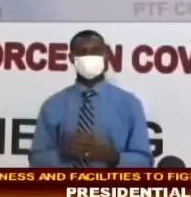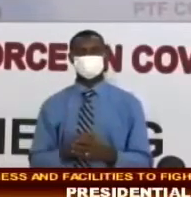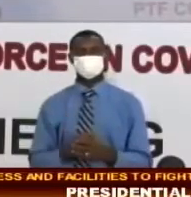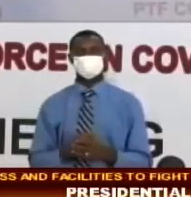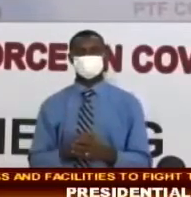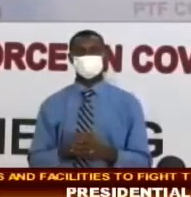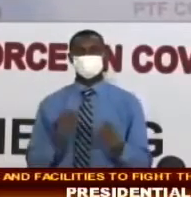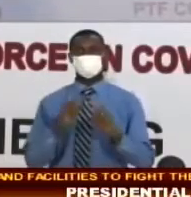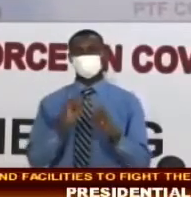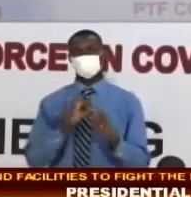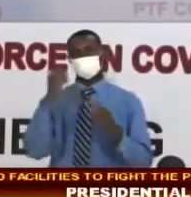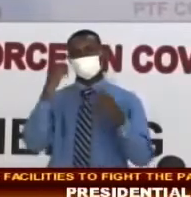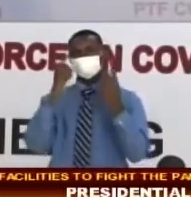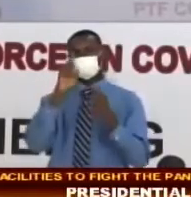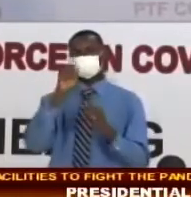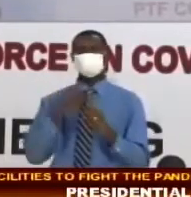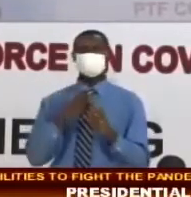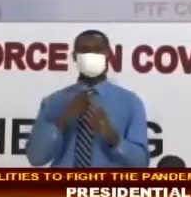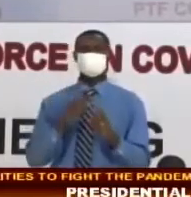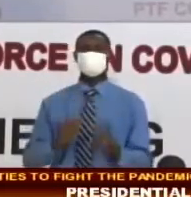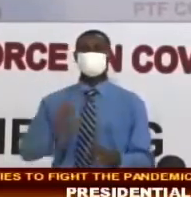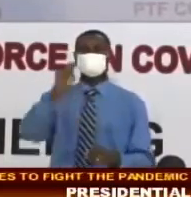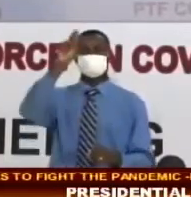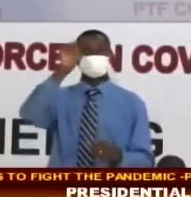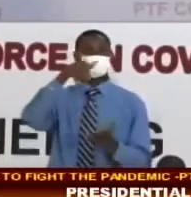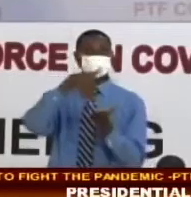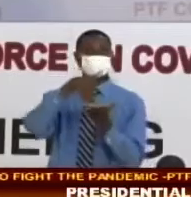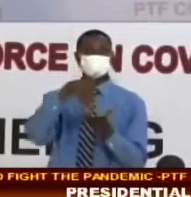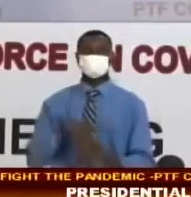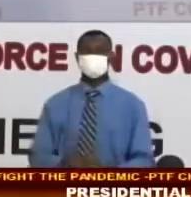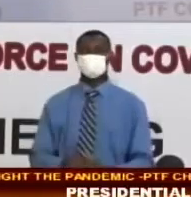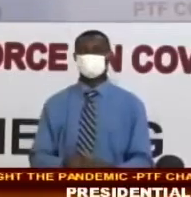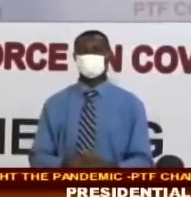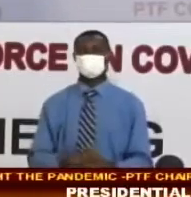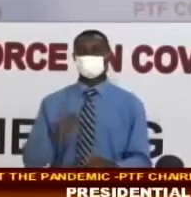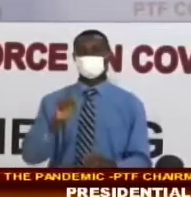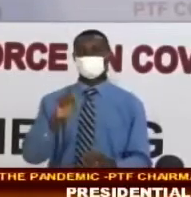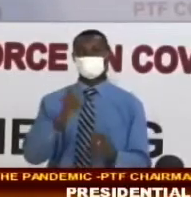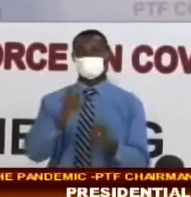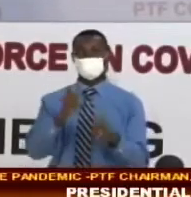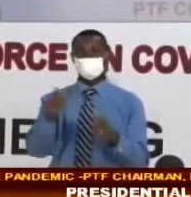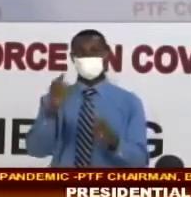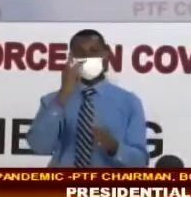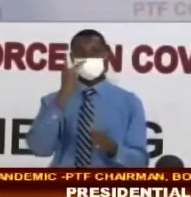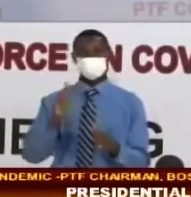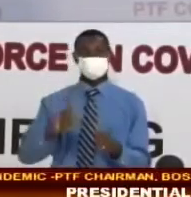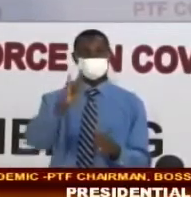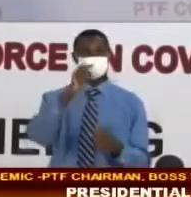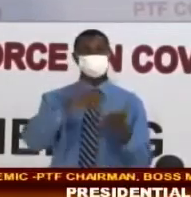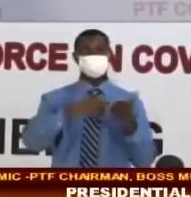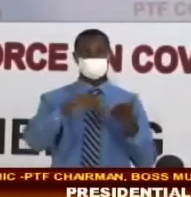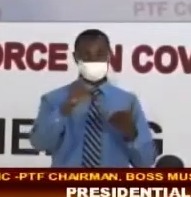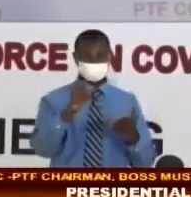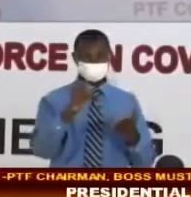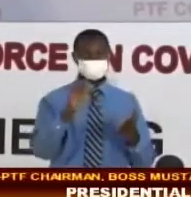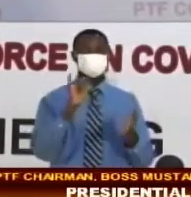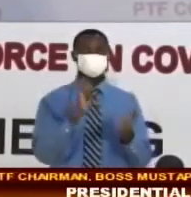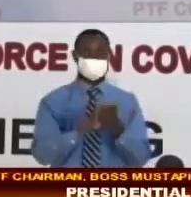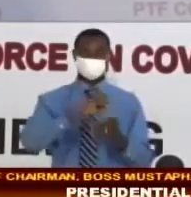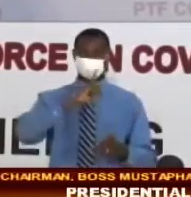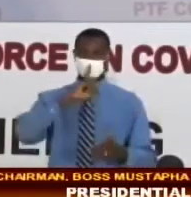I think one is from North Central. Just to say that once you see a flight approved, it's